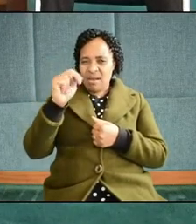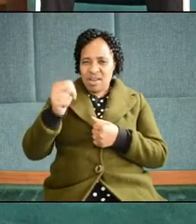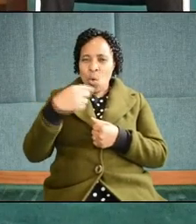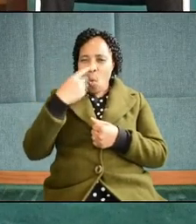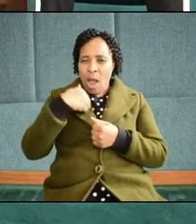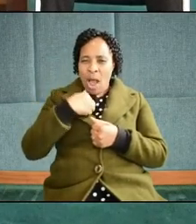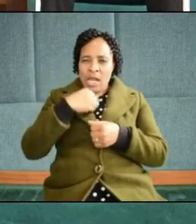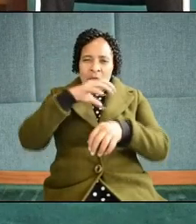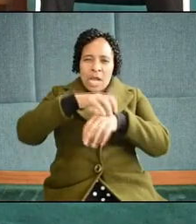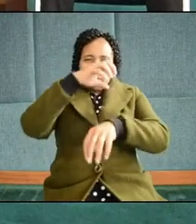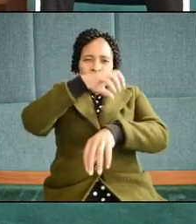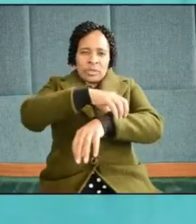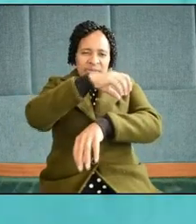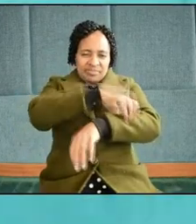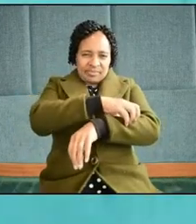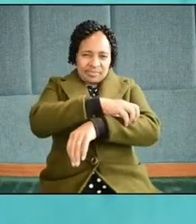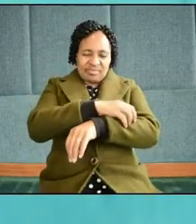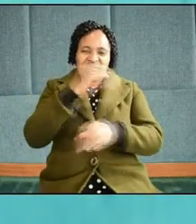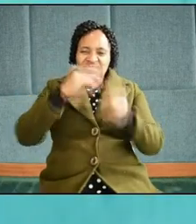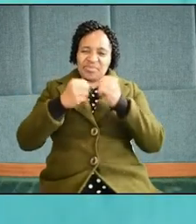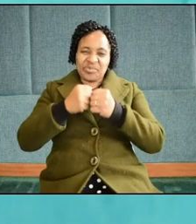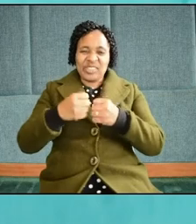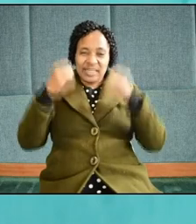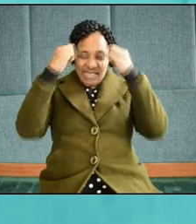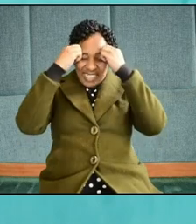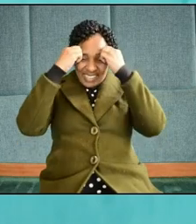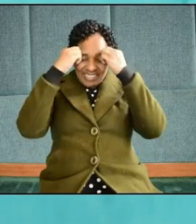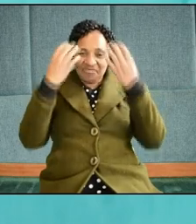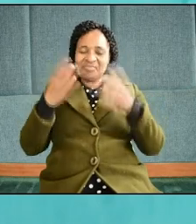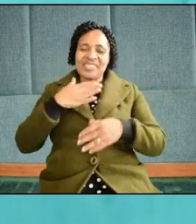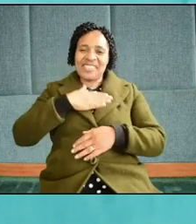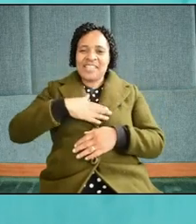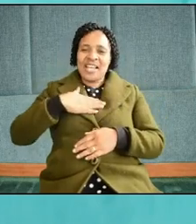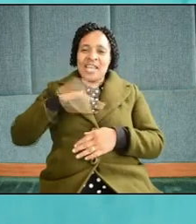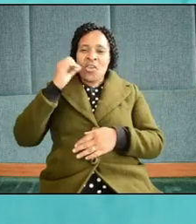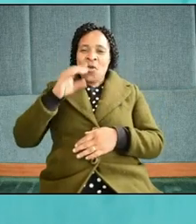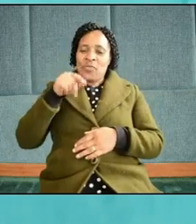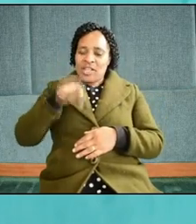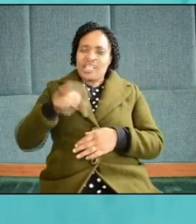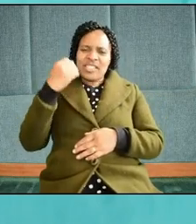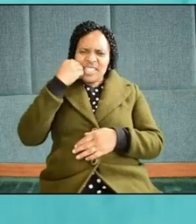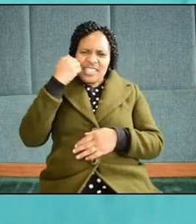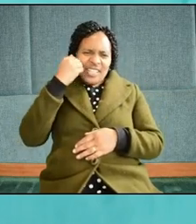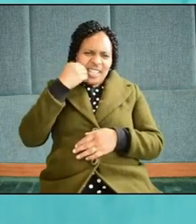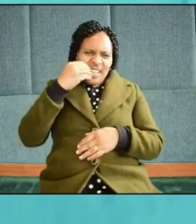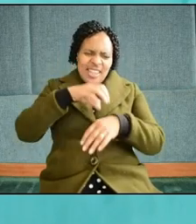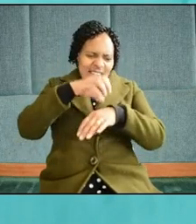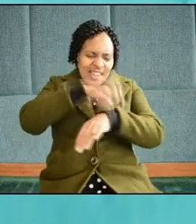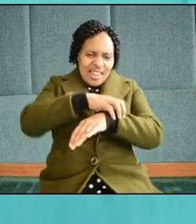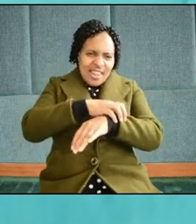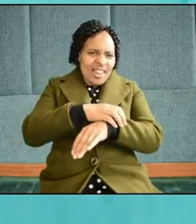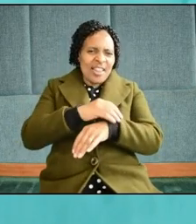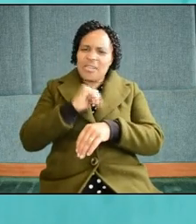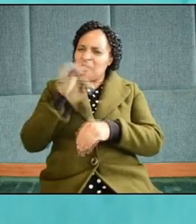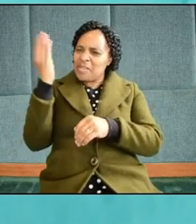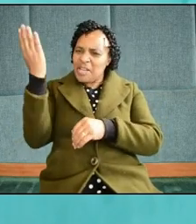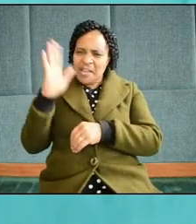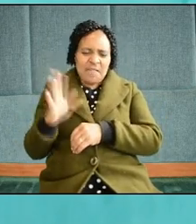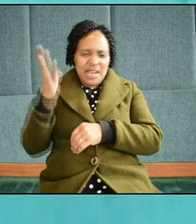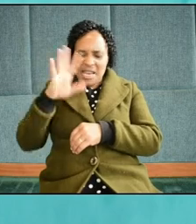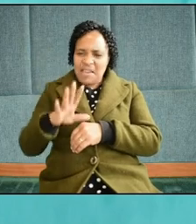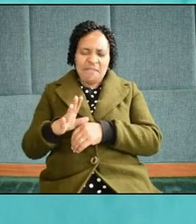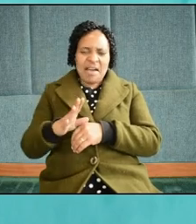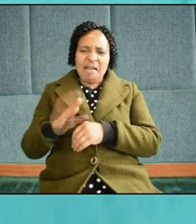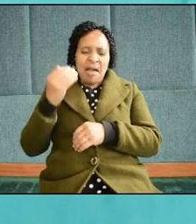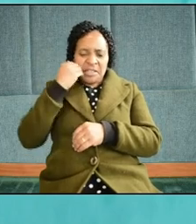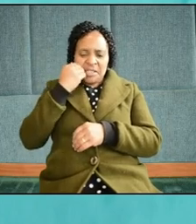leprosy. Now, if you study the science of leprosy, it's not a disease that any of us would want to have.